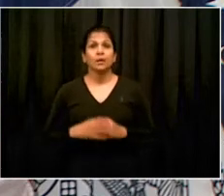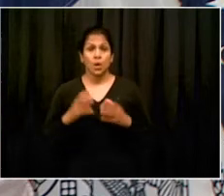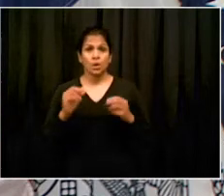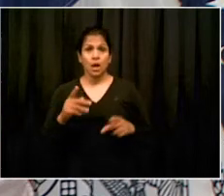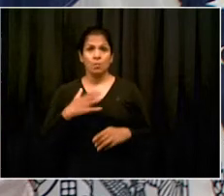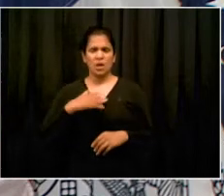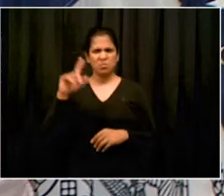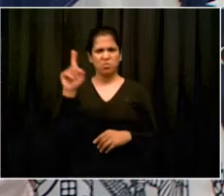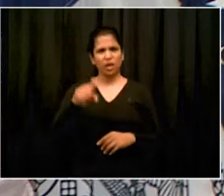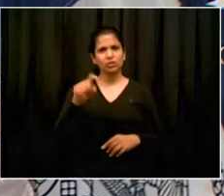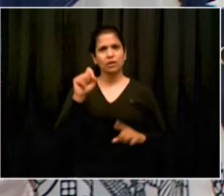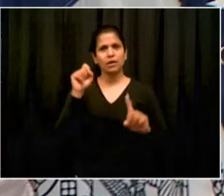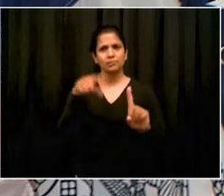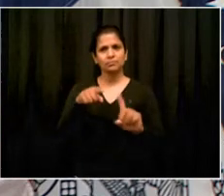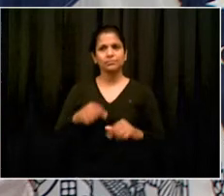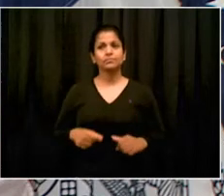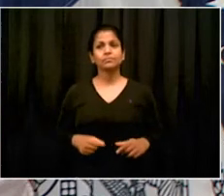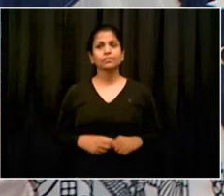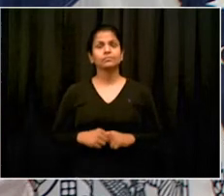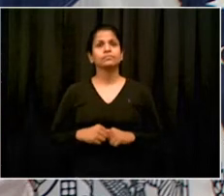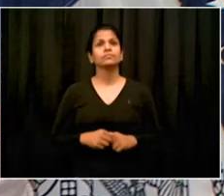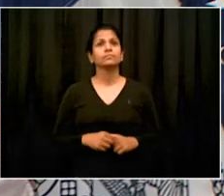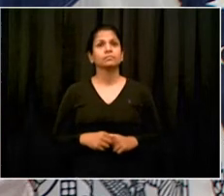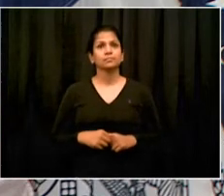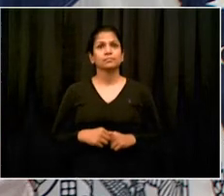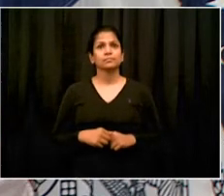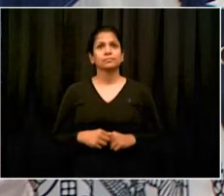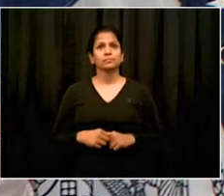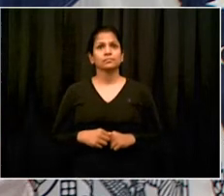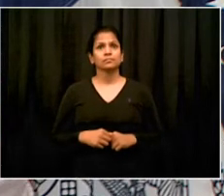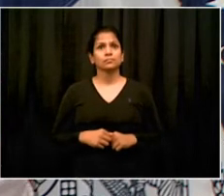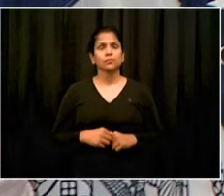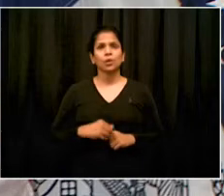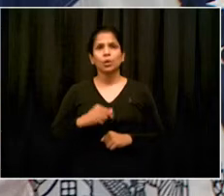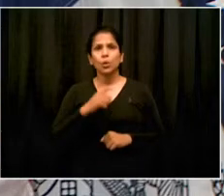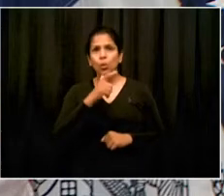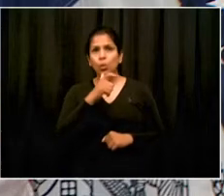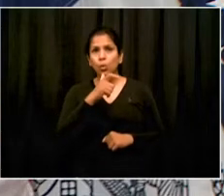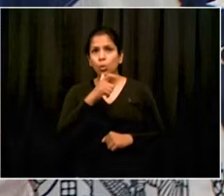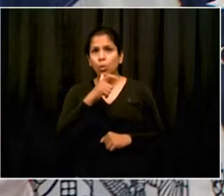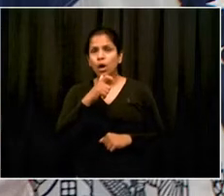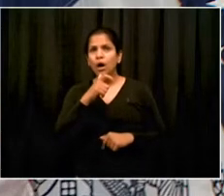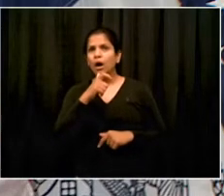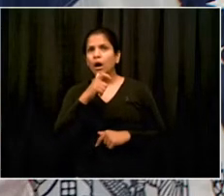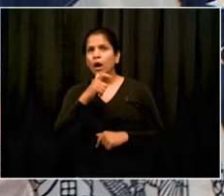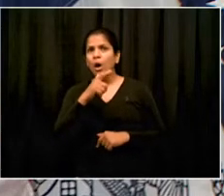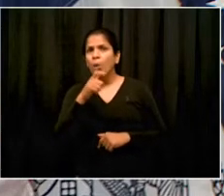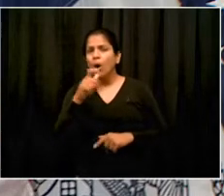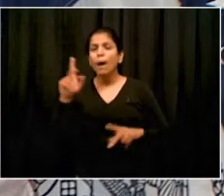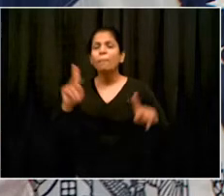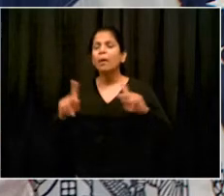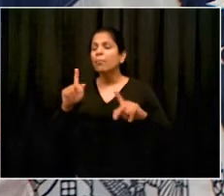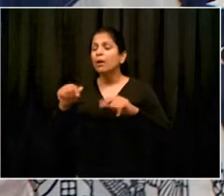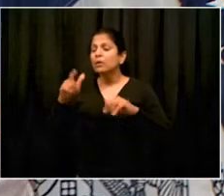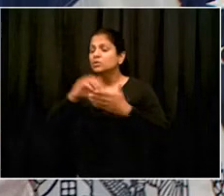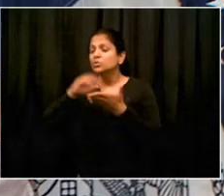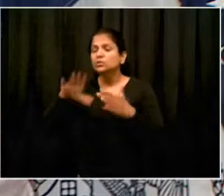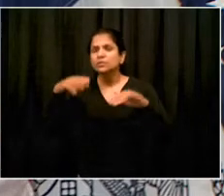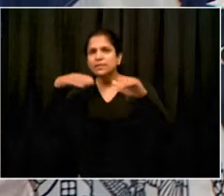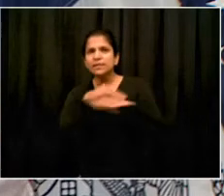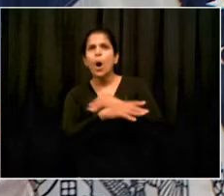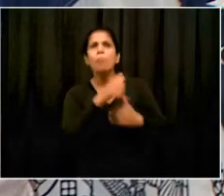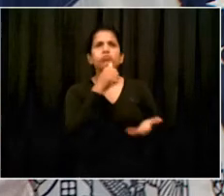is, who will be going into the private schools in the affected zip codes to make sure they are in Department of